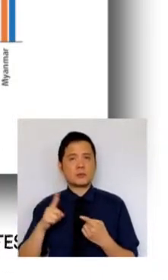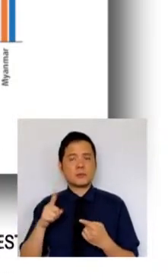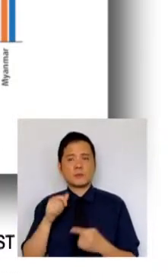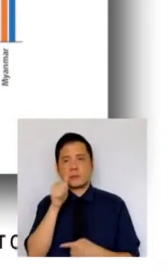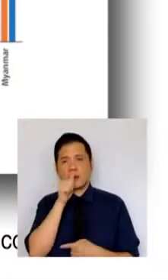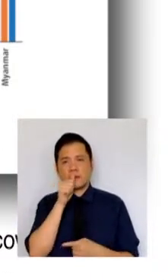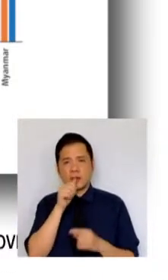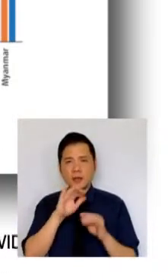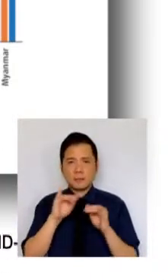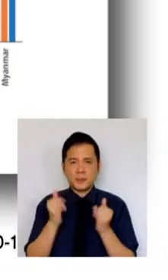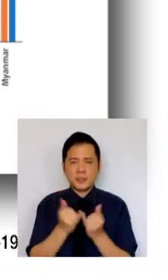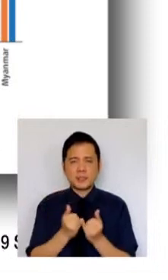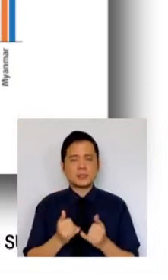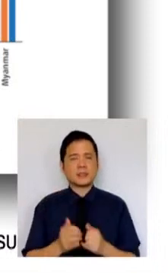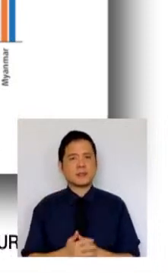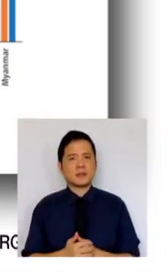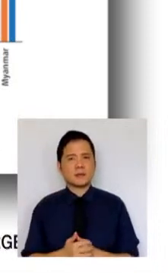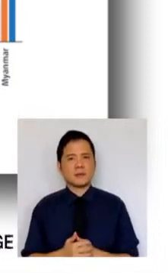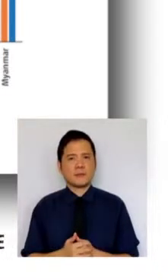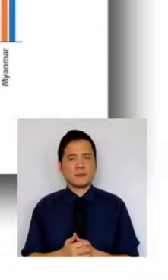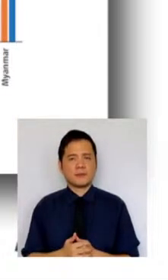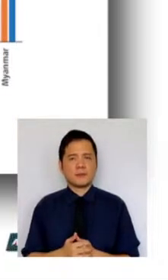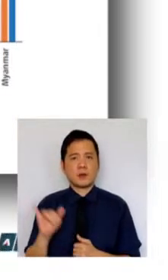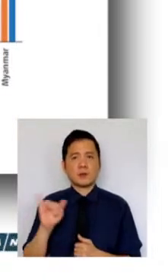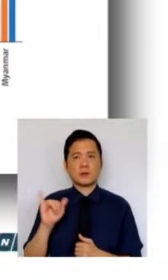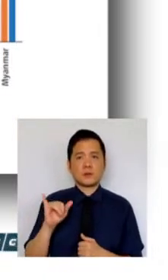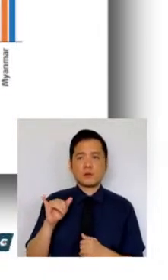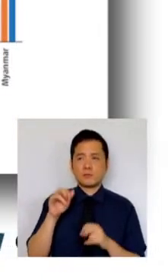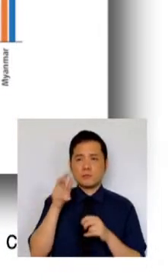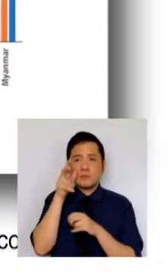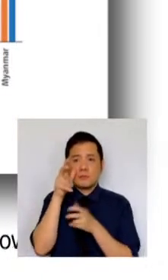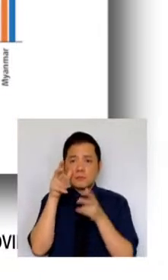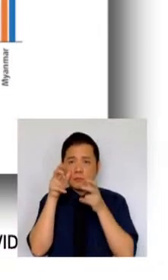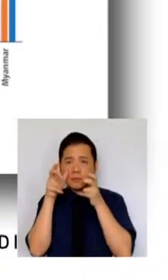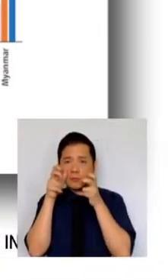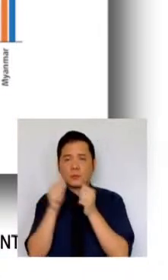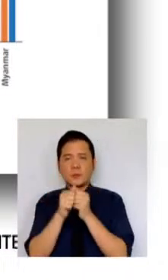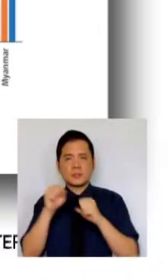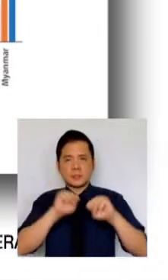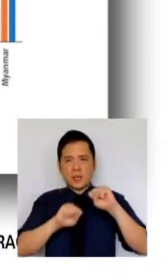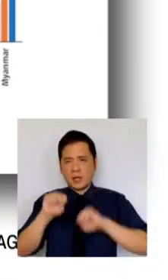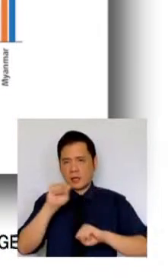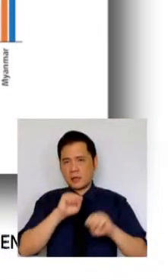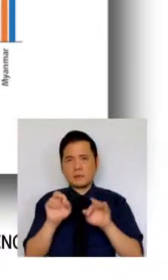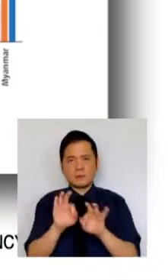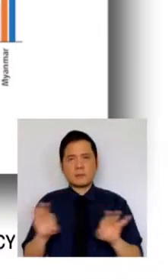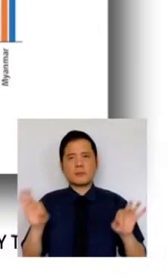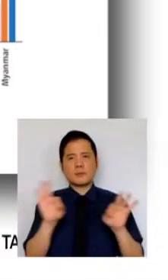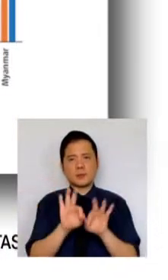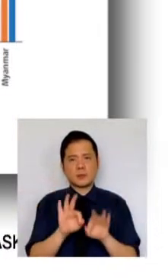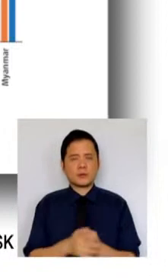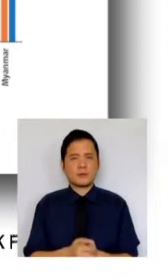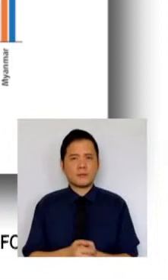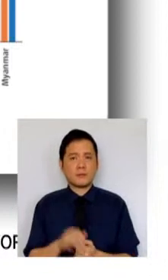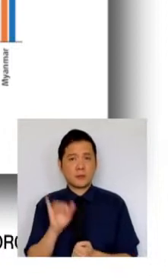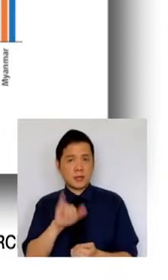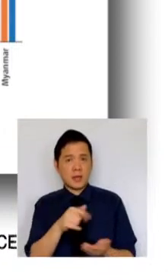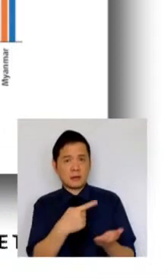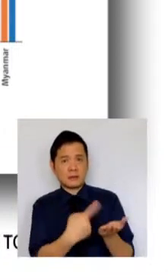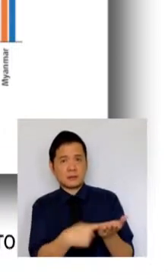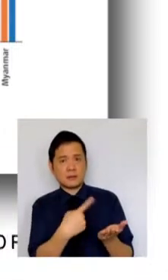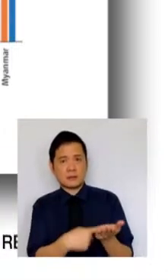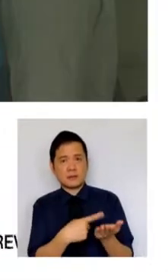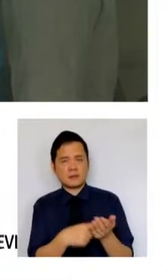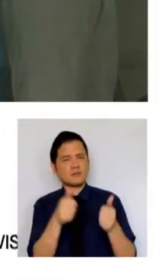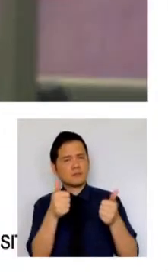sector has also been saying and what the science community is saying. And I think that conversation is healthy and it should be encouraged.